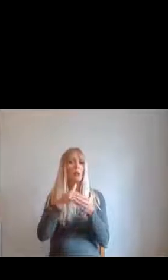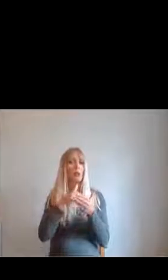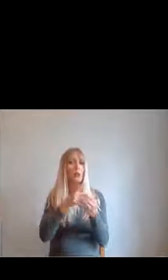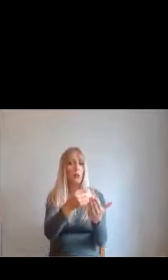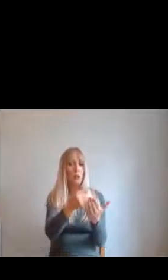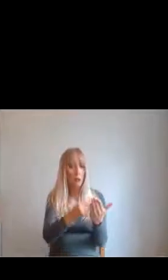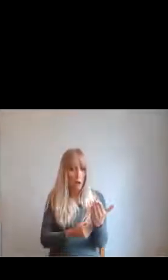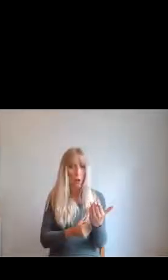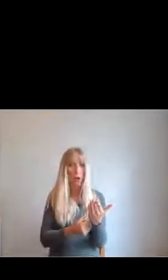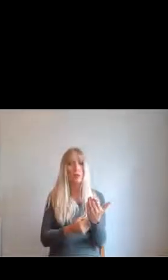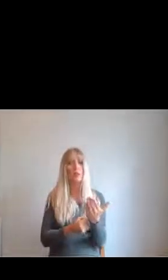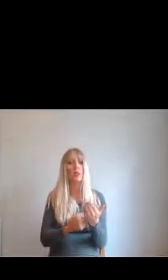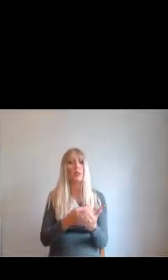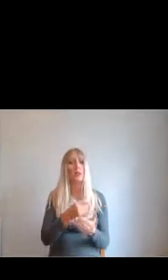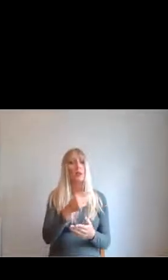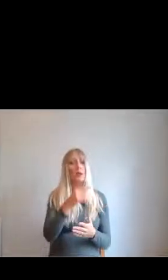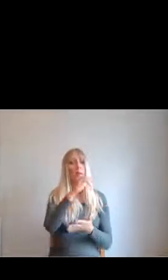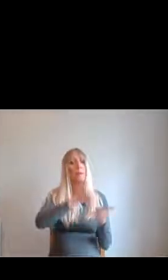Refinement Consultation.